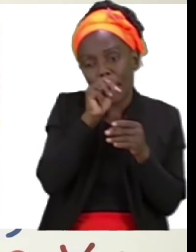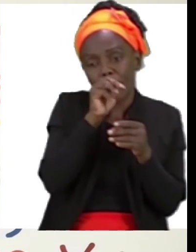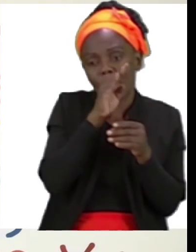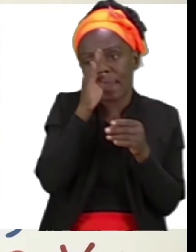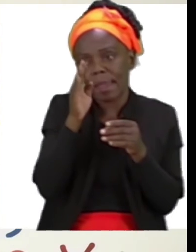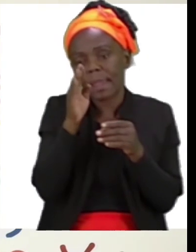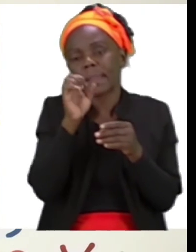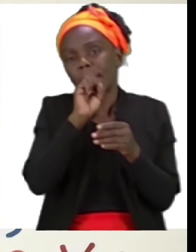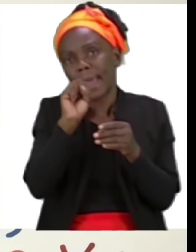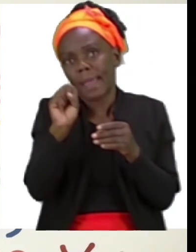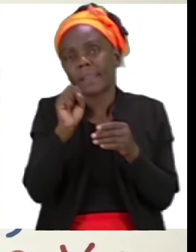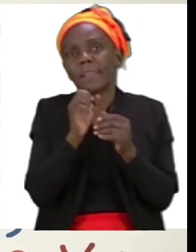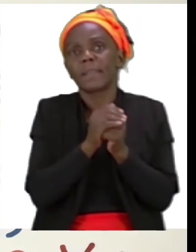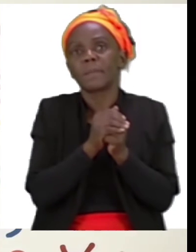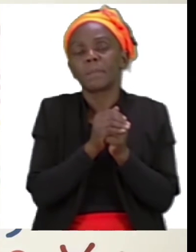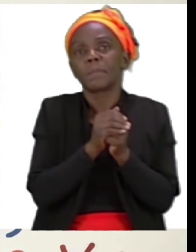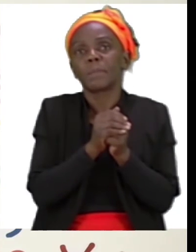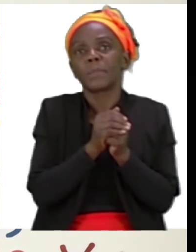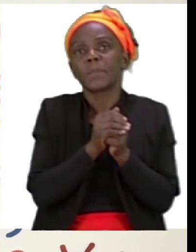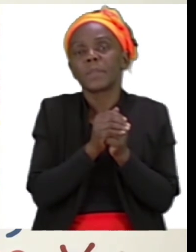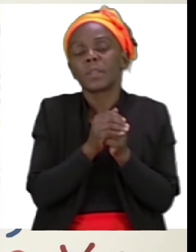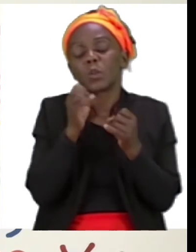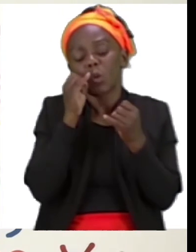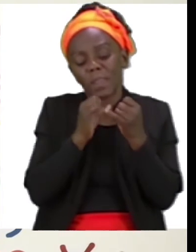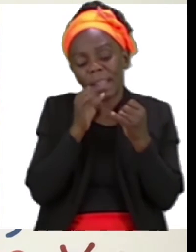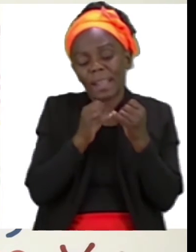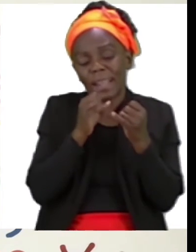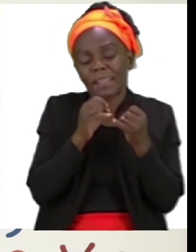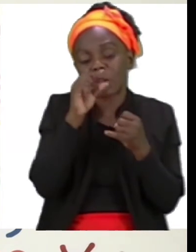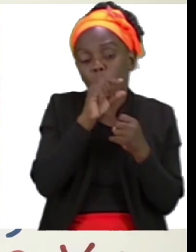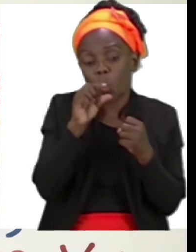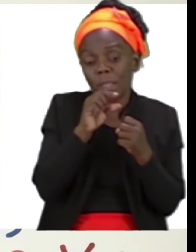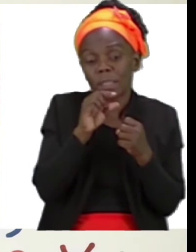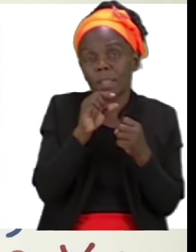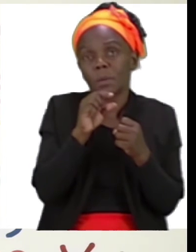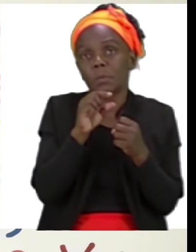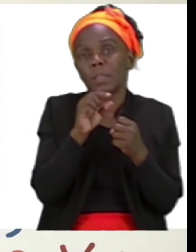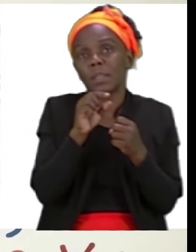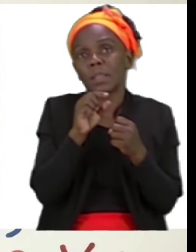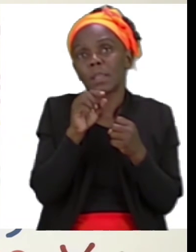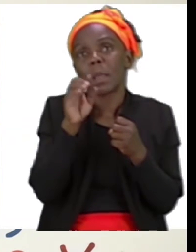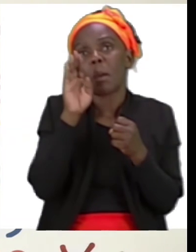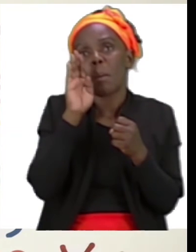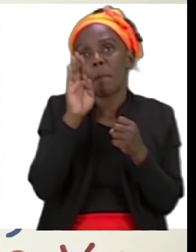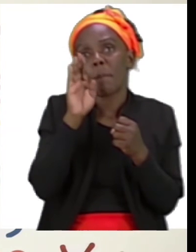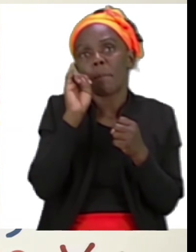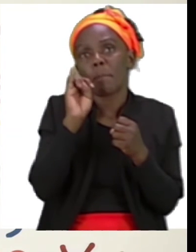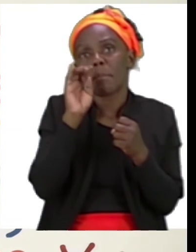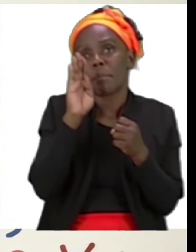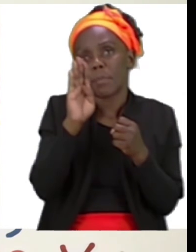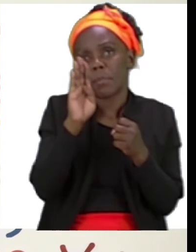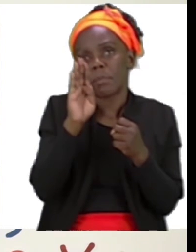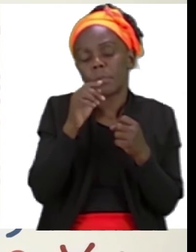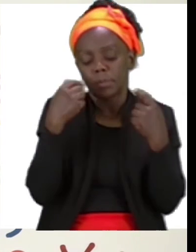box. And now that means grade 2s that our last box or the last word is bib. So we're going to